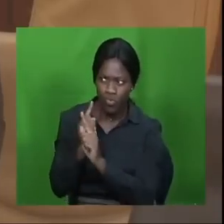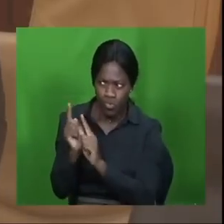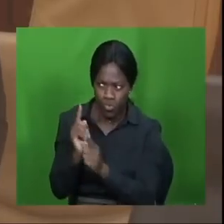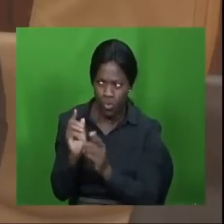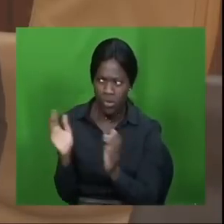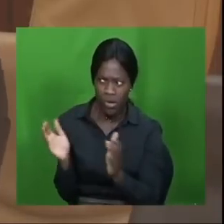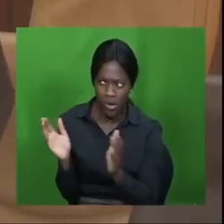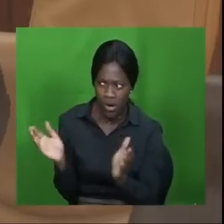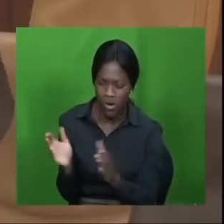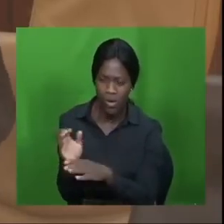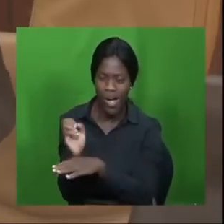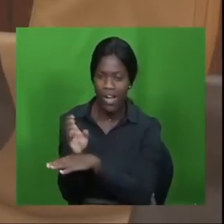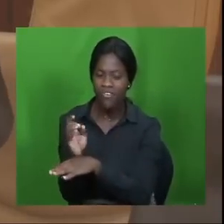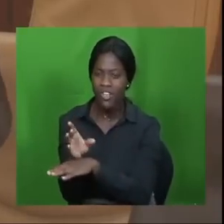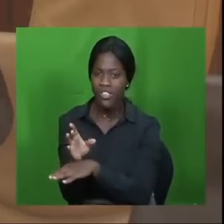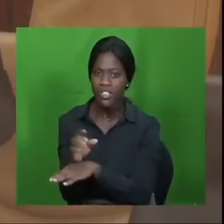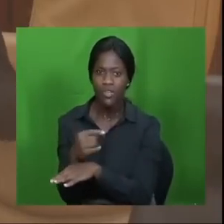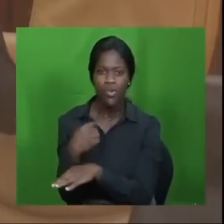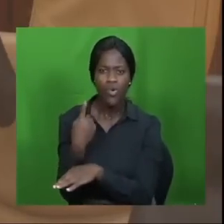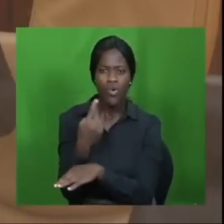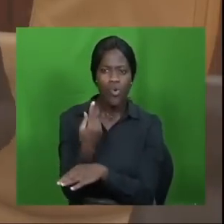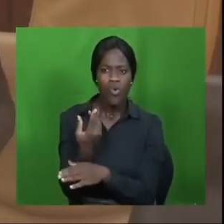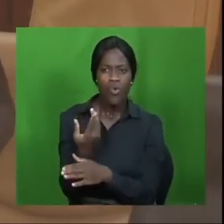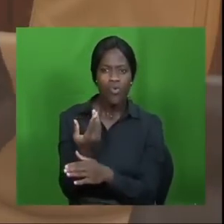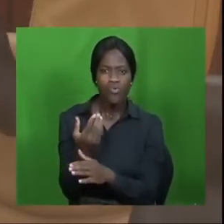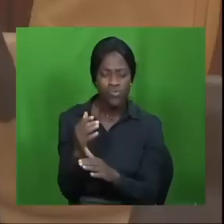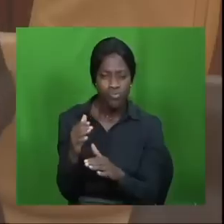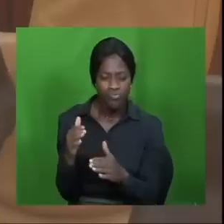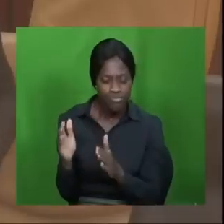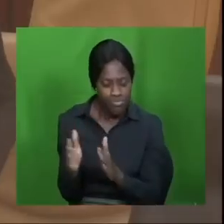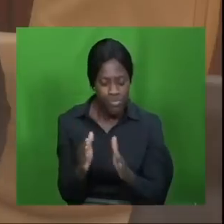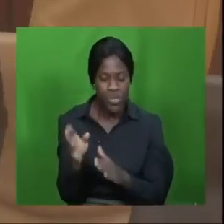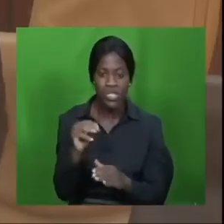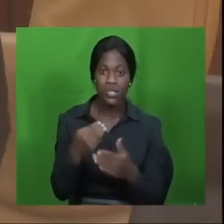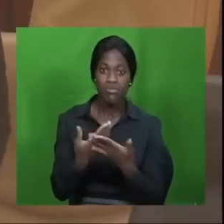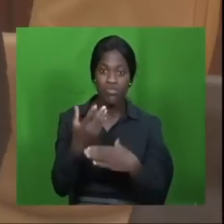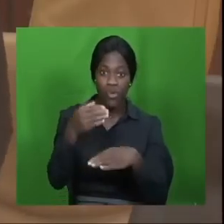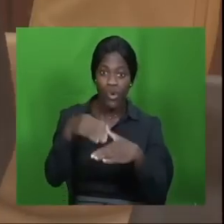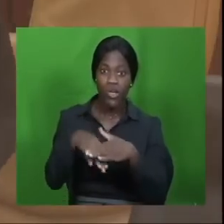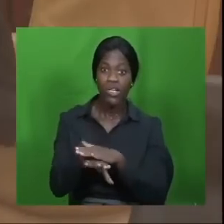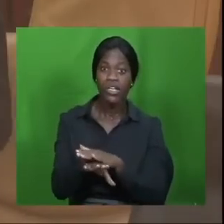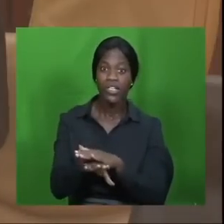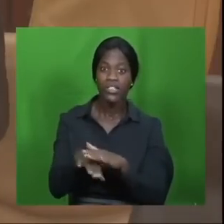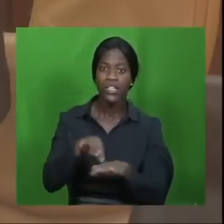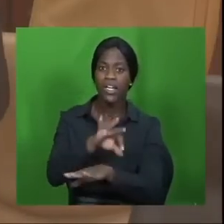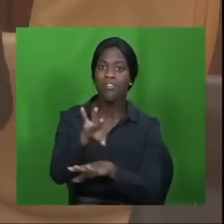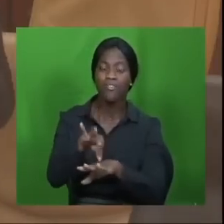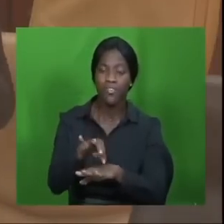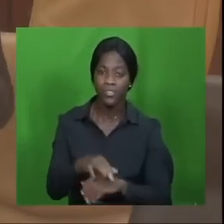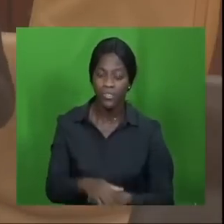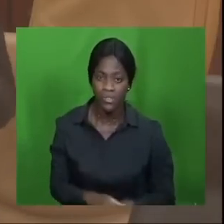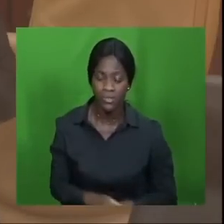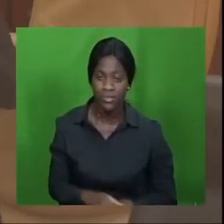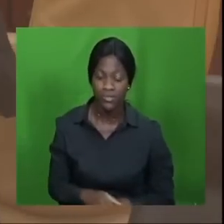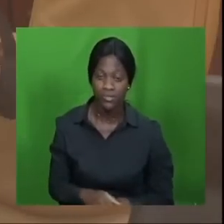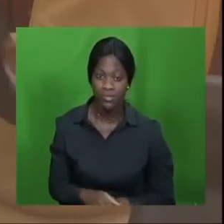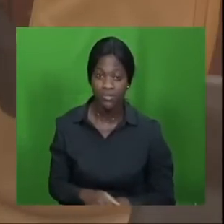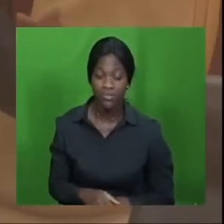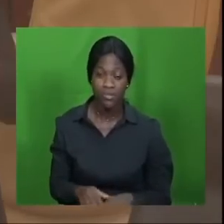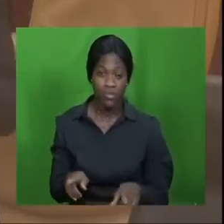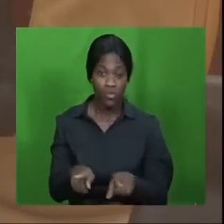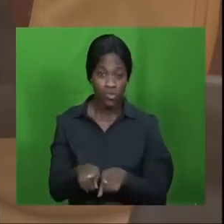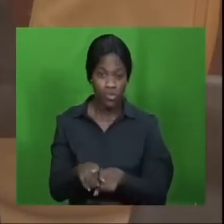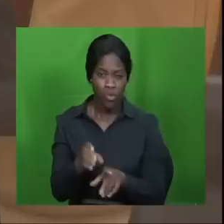off the field? Who was giving them that prop before entering the field? And who was a key person, if they even